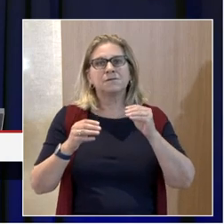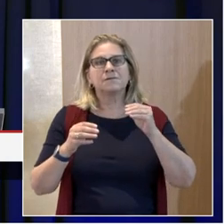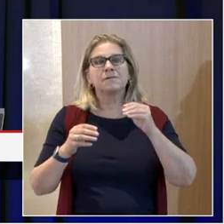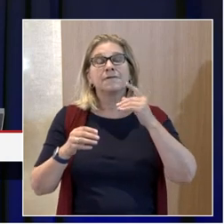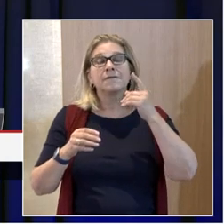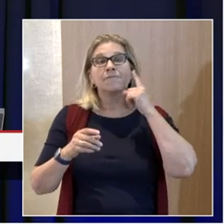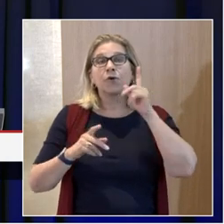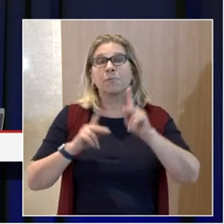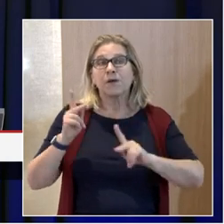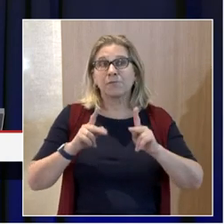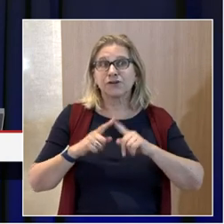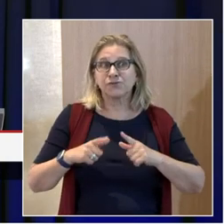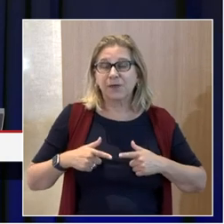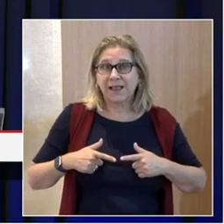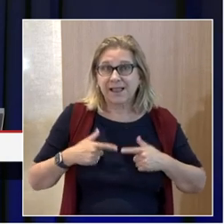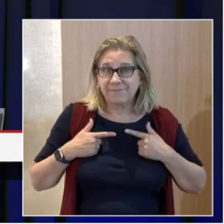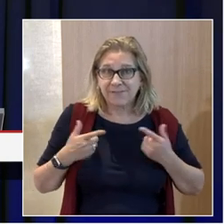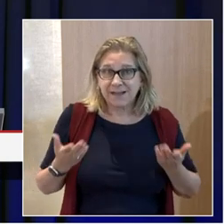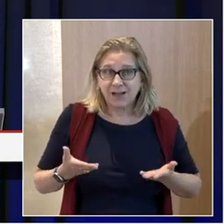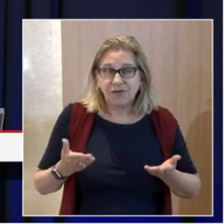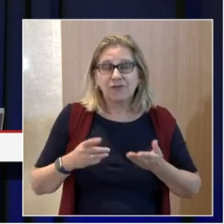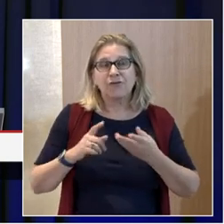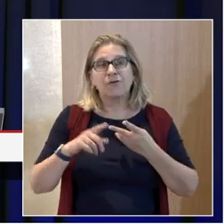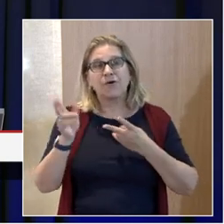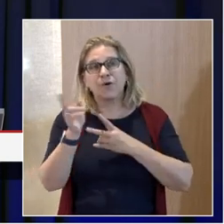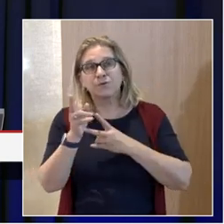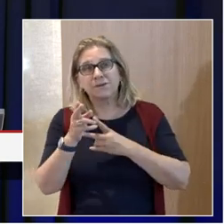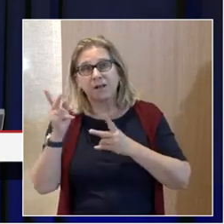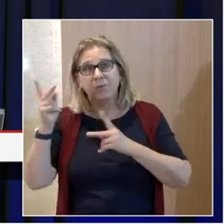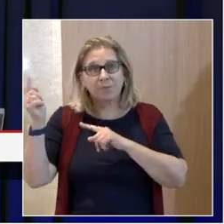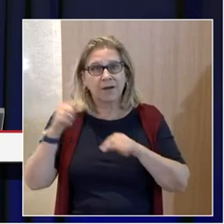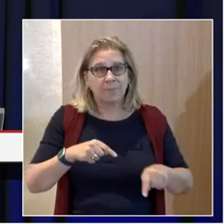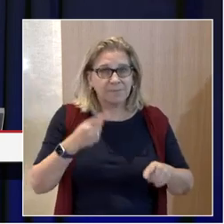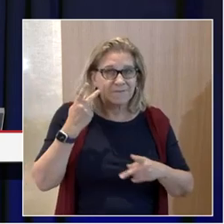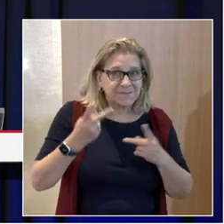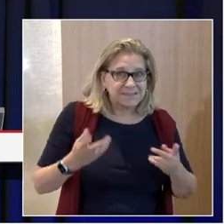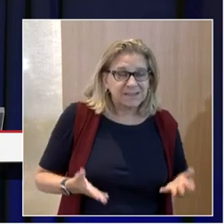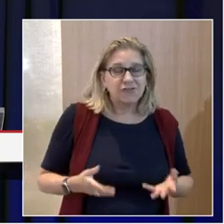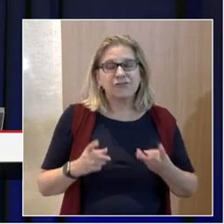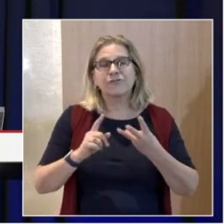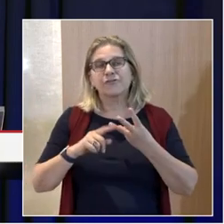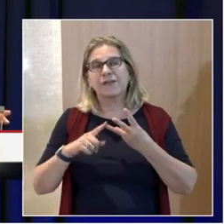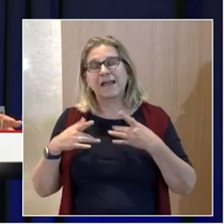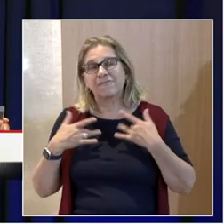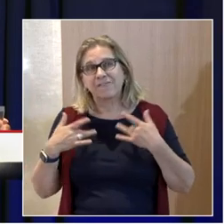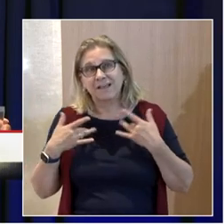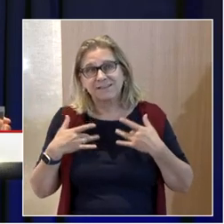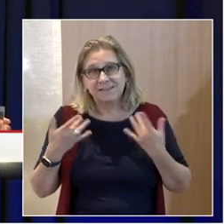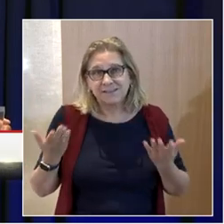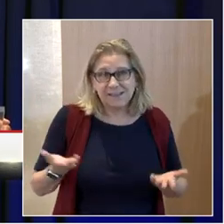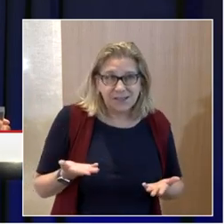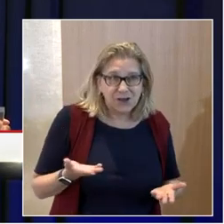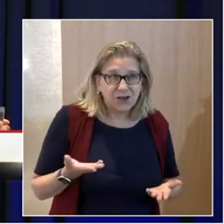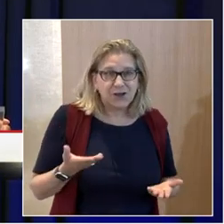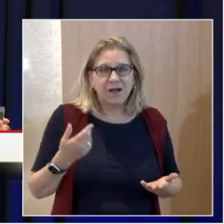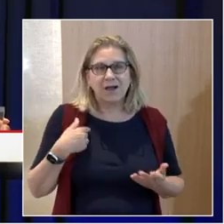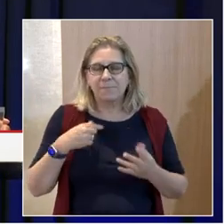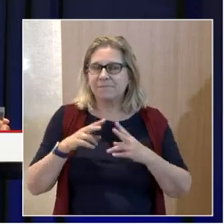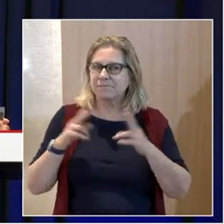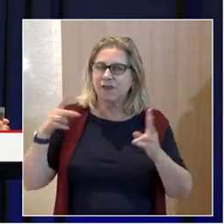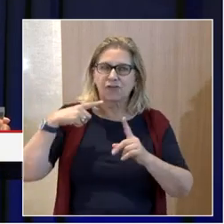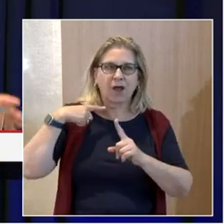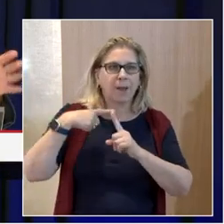more attractions in the downtown. So I continue to be optimistic about where we're going